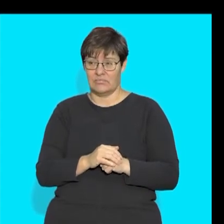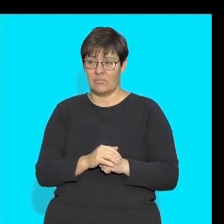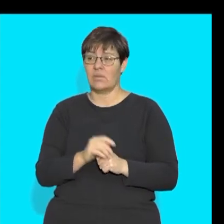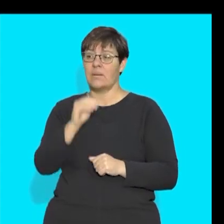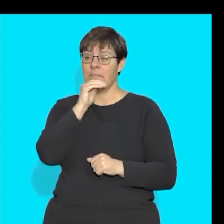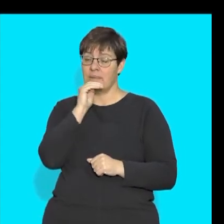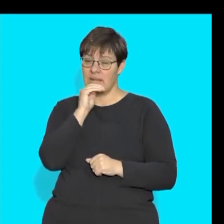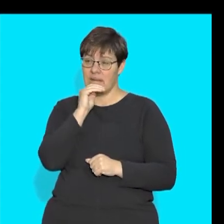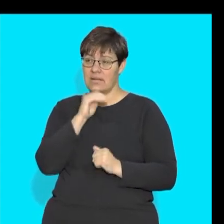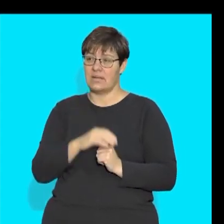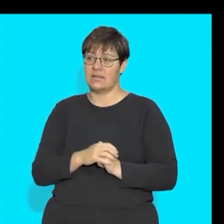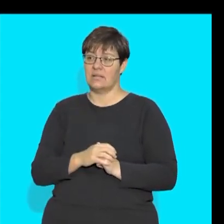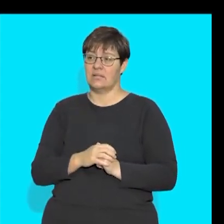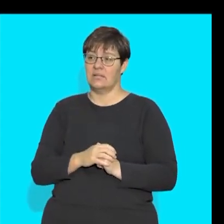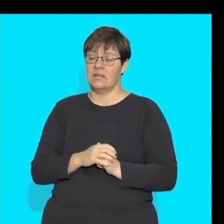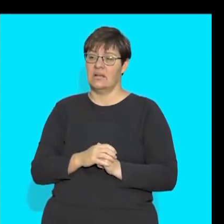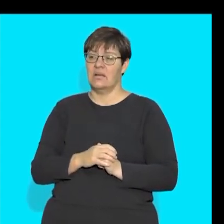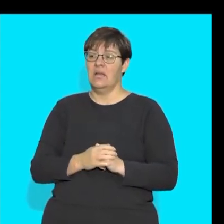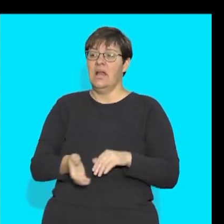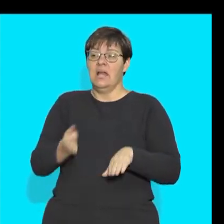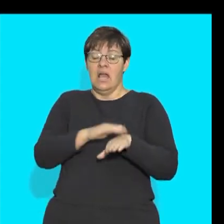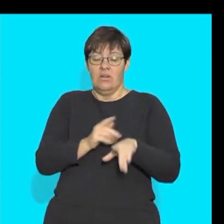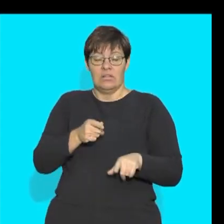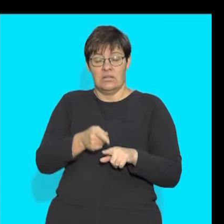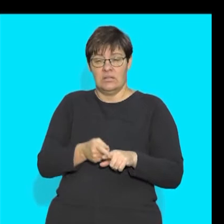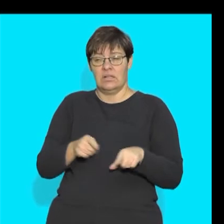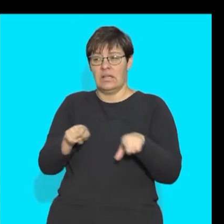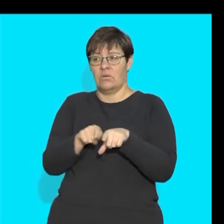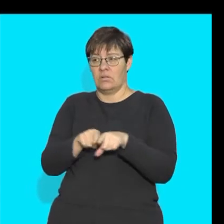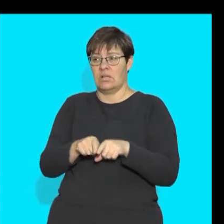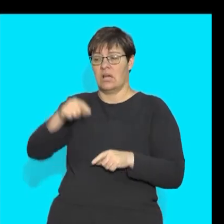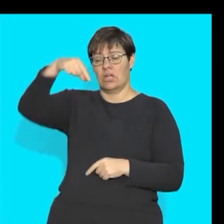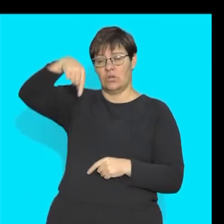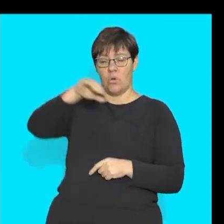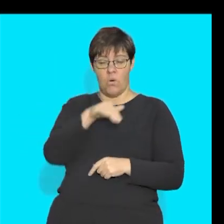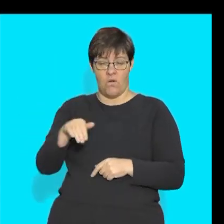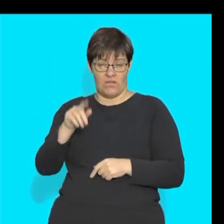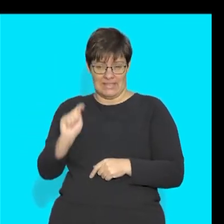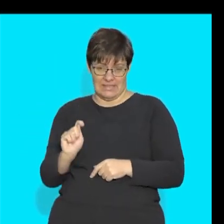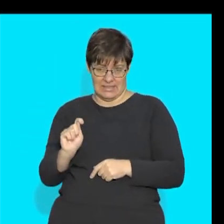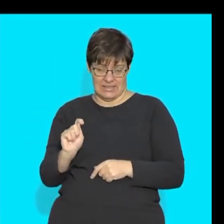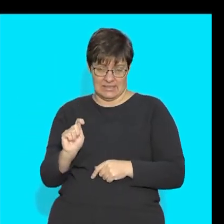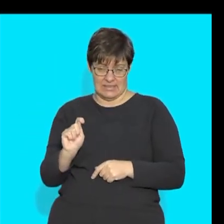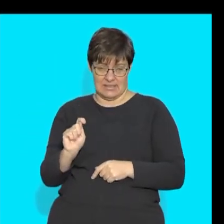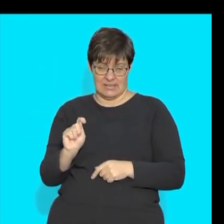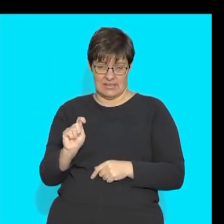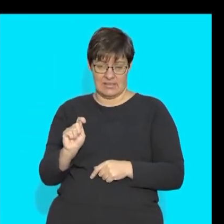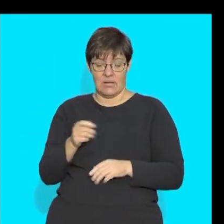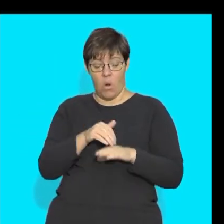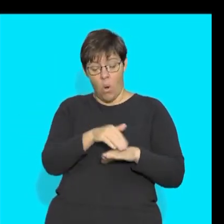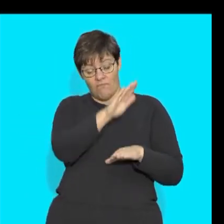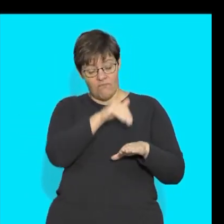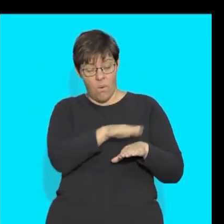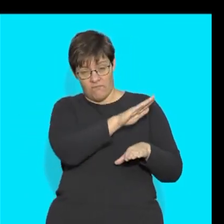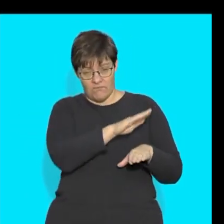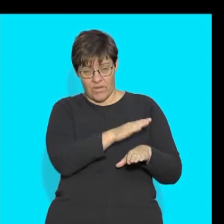concept that current is charge over time. When we eject electrons, it's